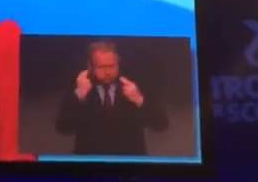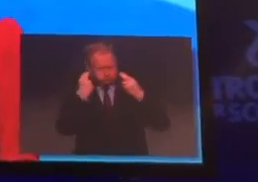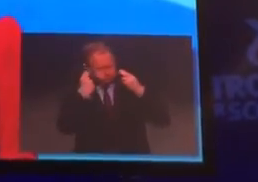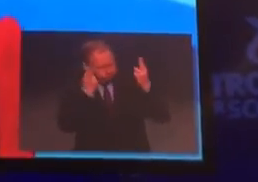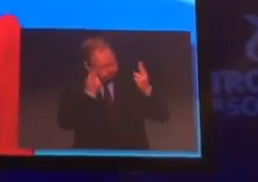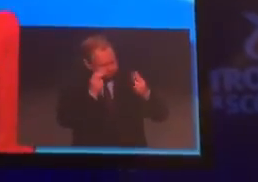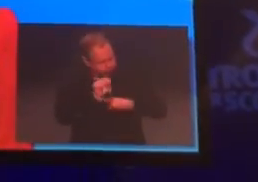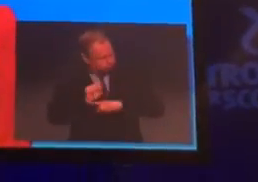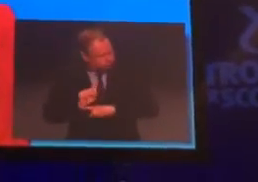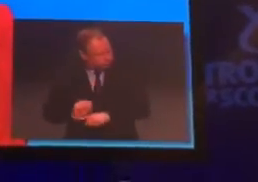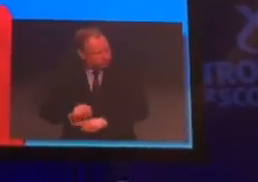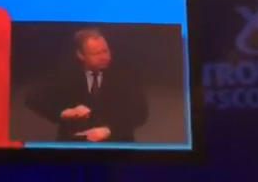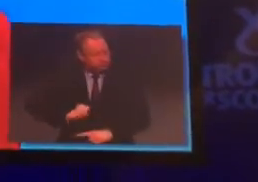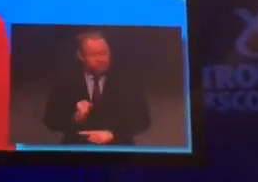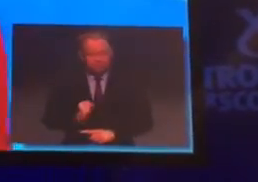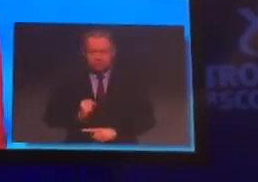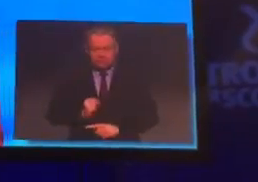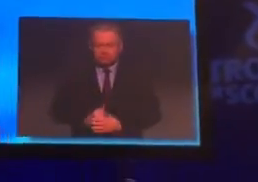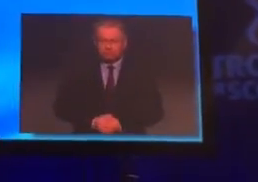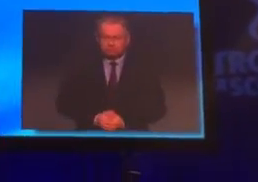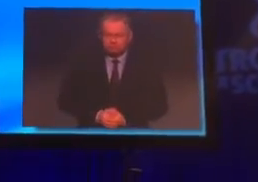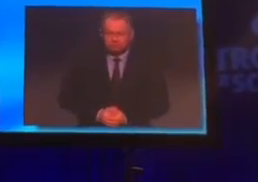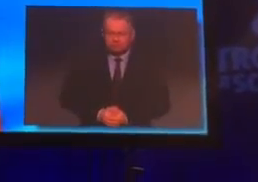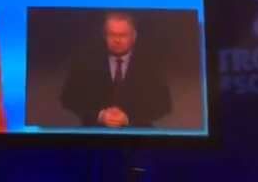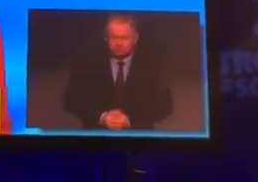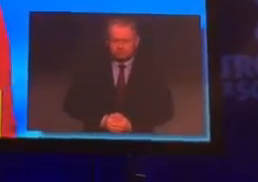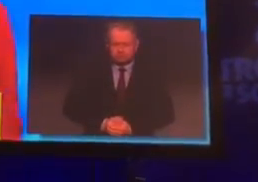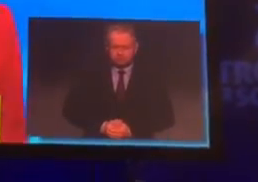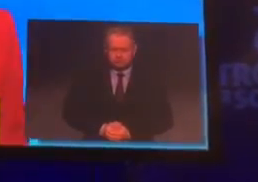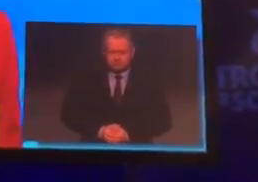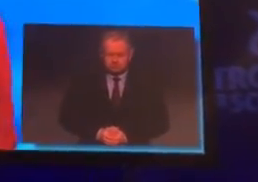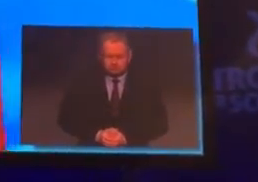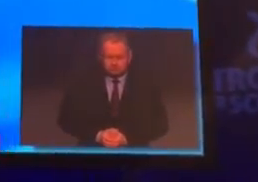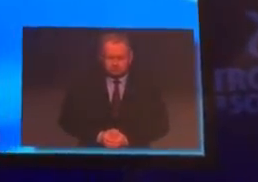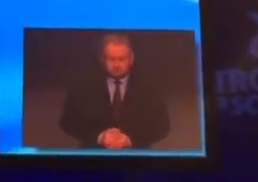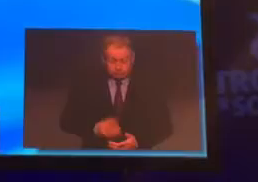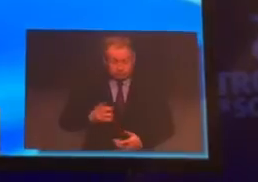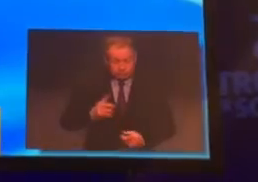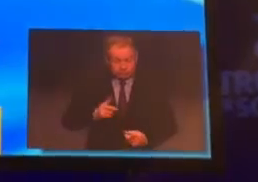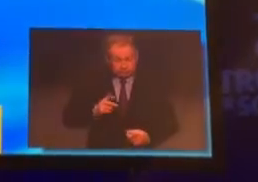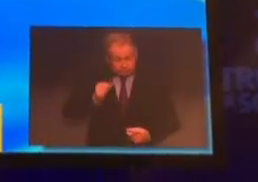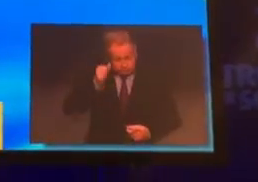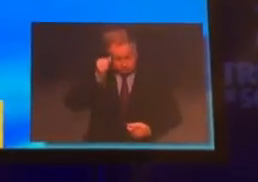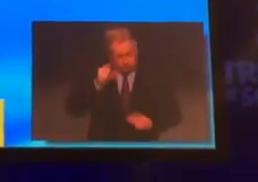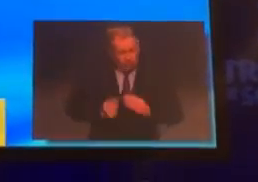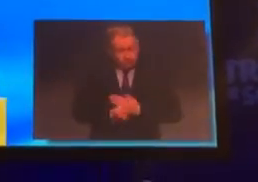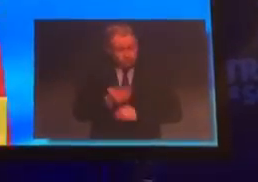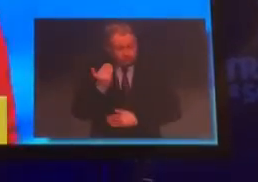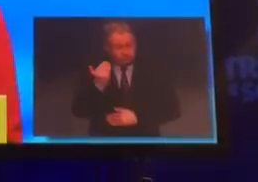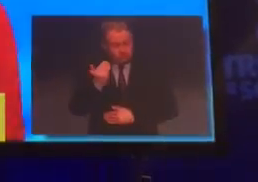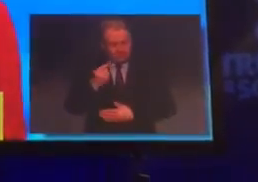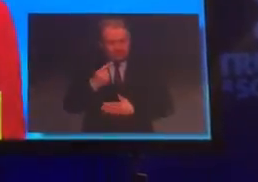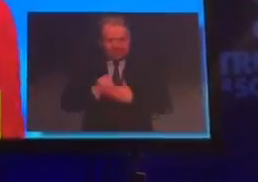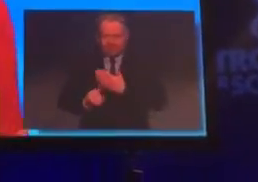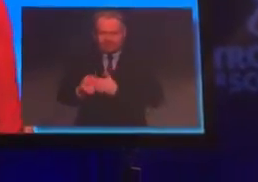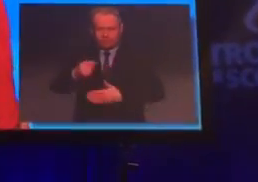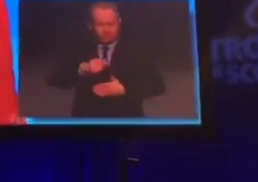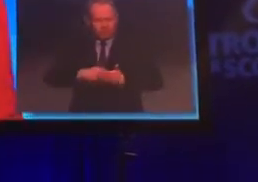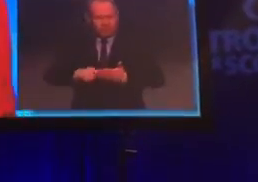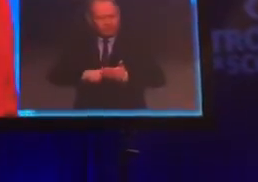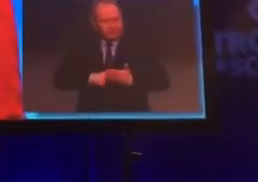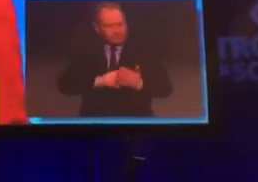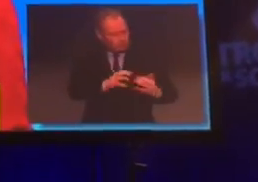Scotland's interests. We've been reminded of that just recently. During the referendum, the Westminster